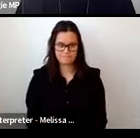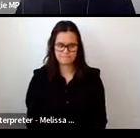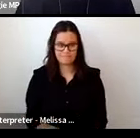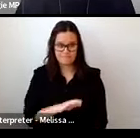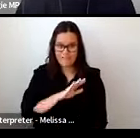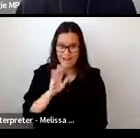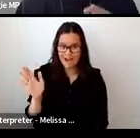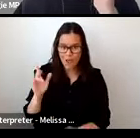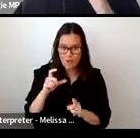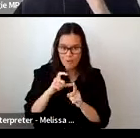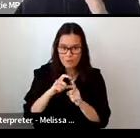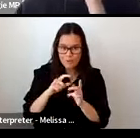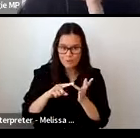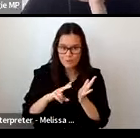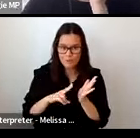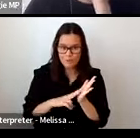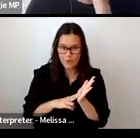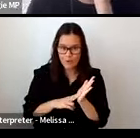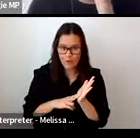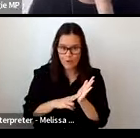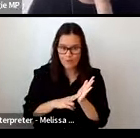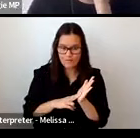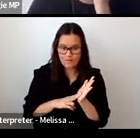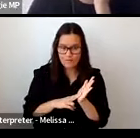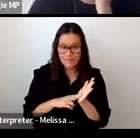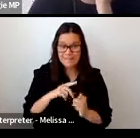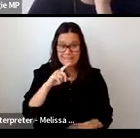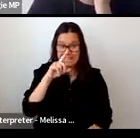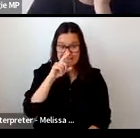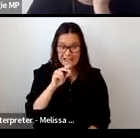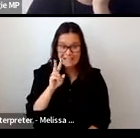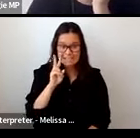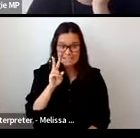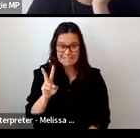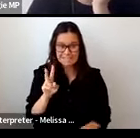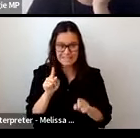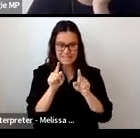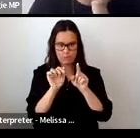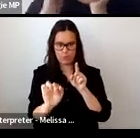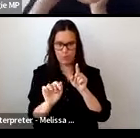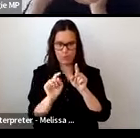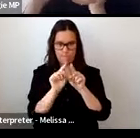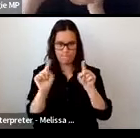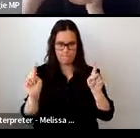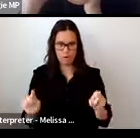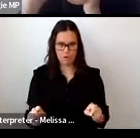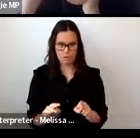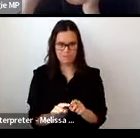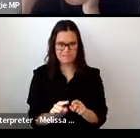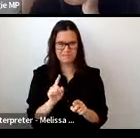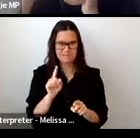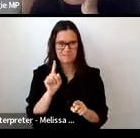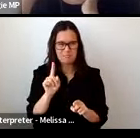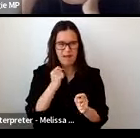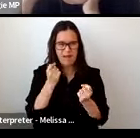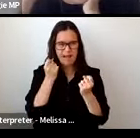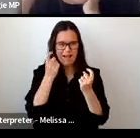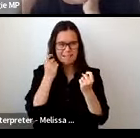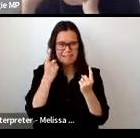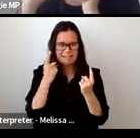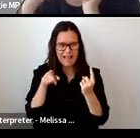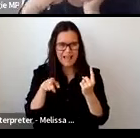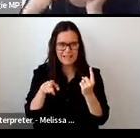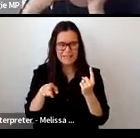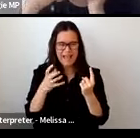Hello, Don. We can see that you have joined us on the Zoom, but I understand there are some difficulties